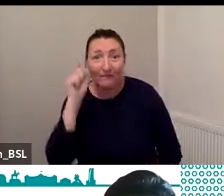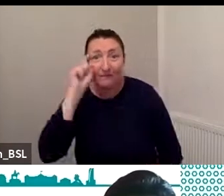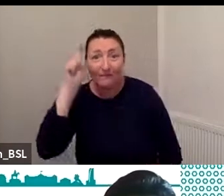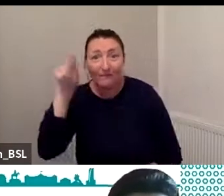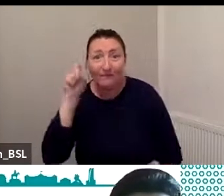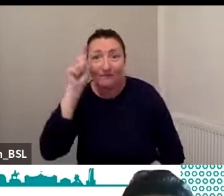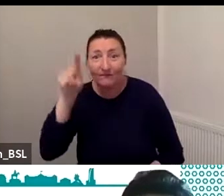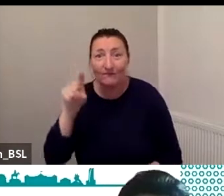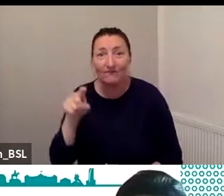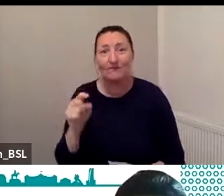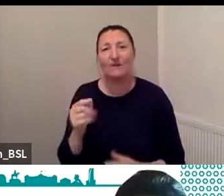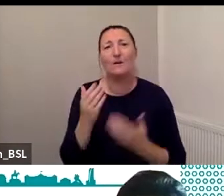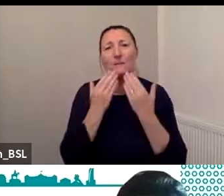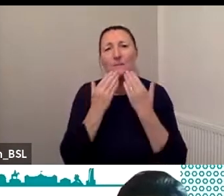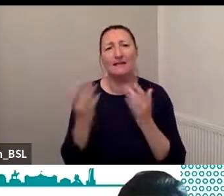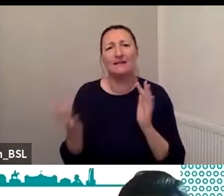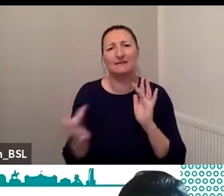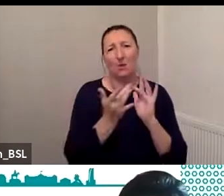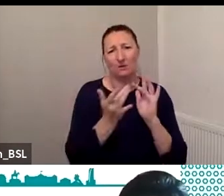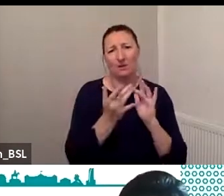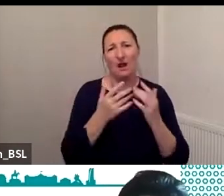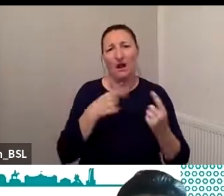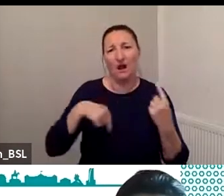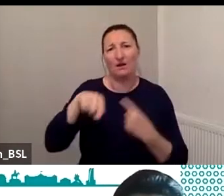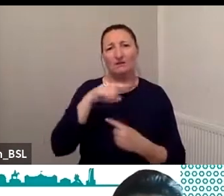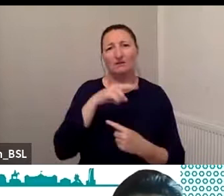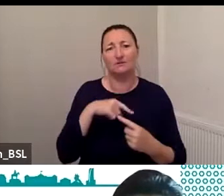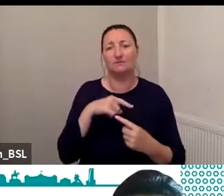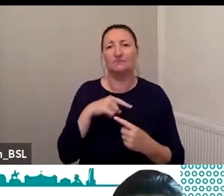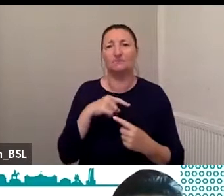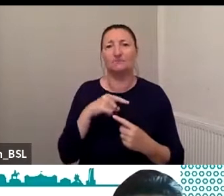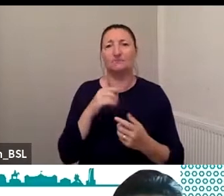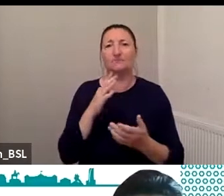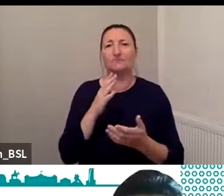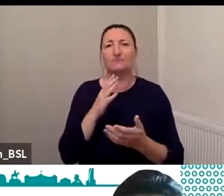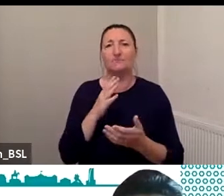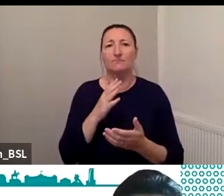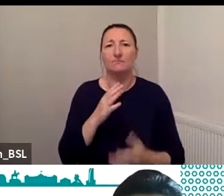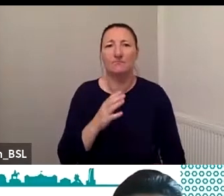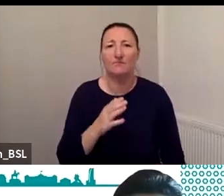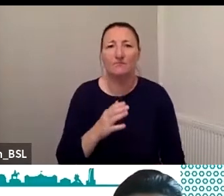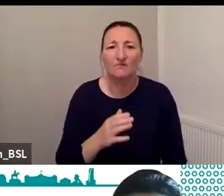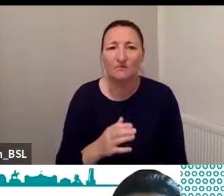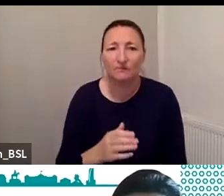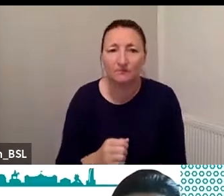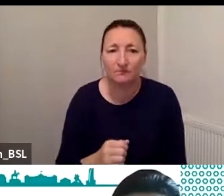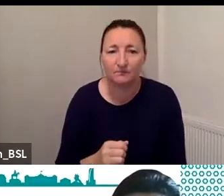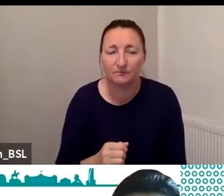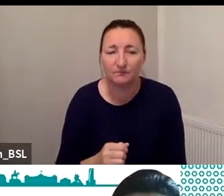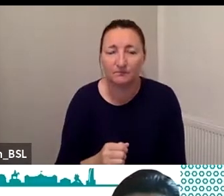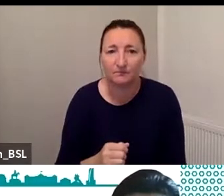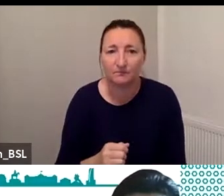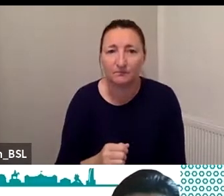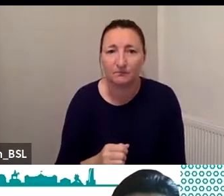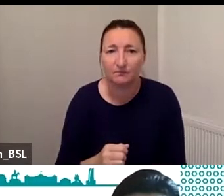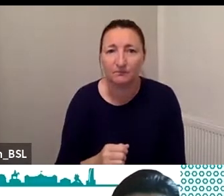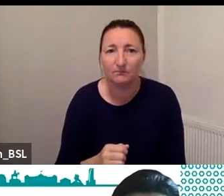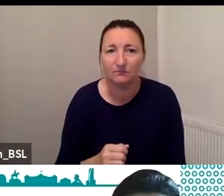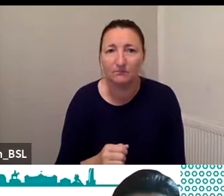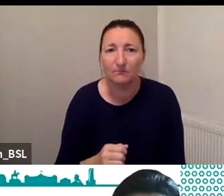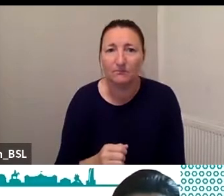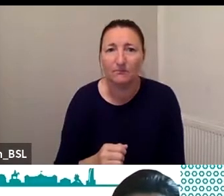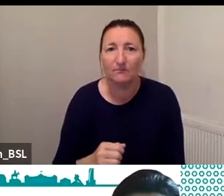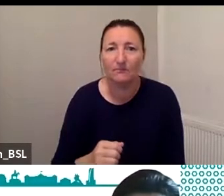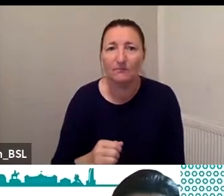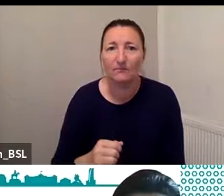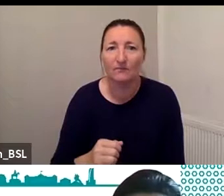in Mongolia. So please do get in touch. There's clearly a huge We'd just like to swap the interpreters at this point. Sorry, I don't think we can see each